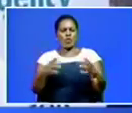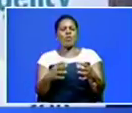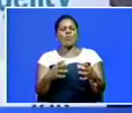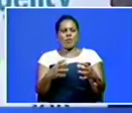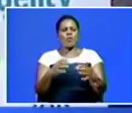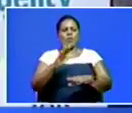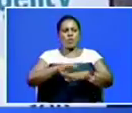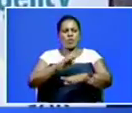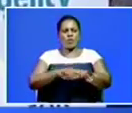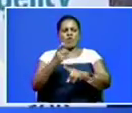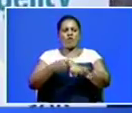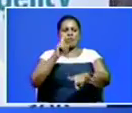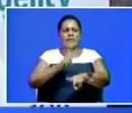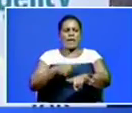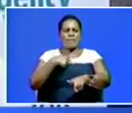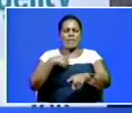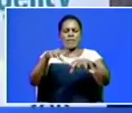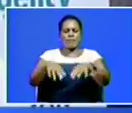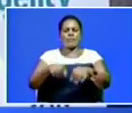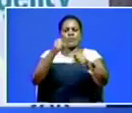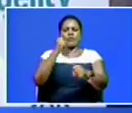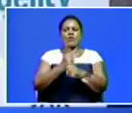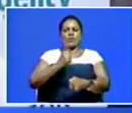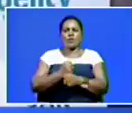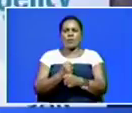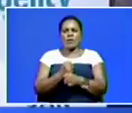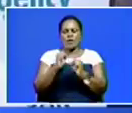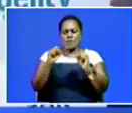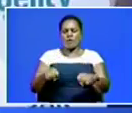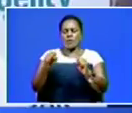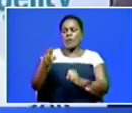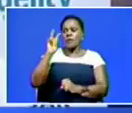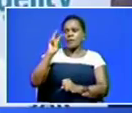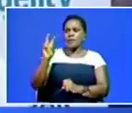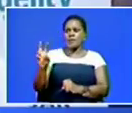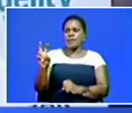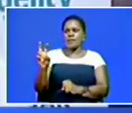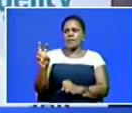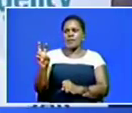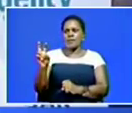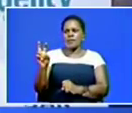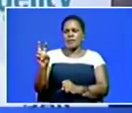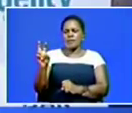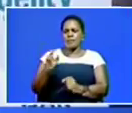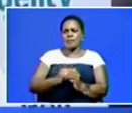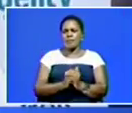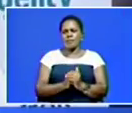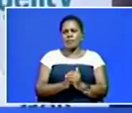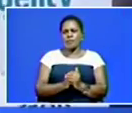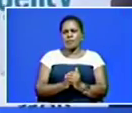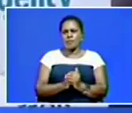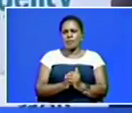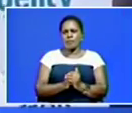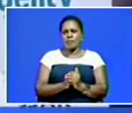absolutely brilliant since I've been here. And as in November, we could see that. And you know, I'm proud of them. First, when you